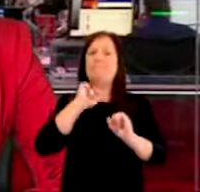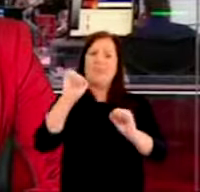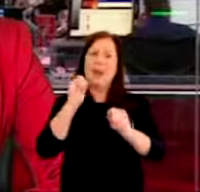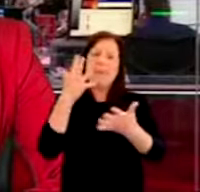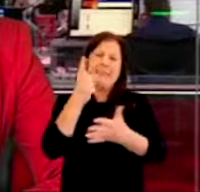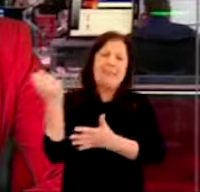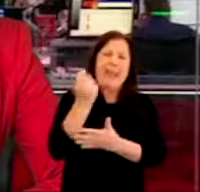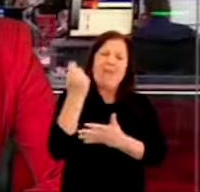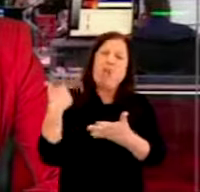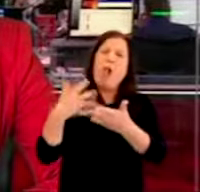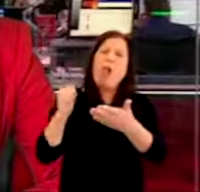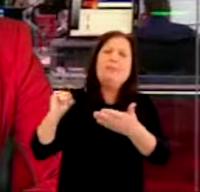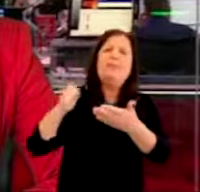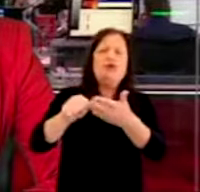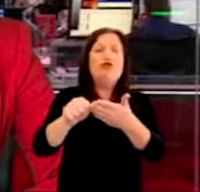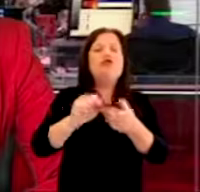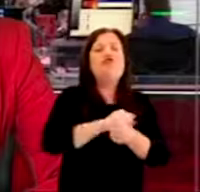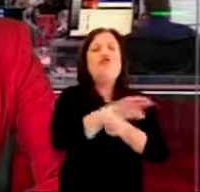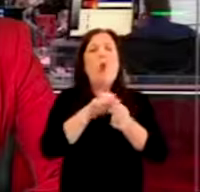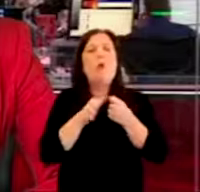and highly successful soap opera,